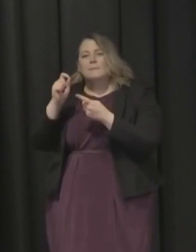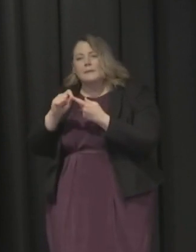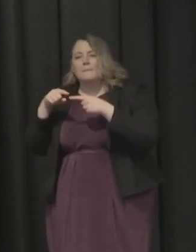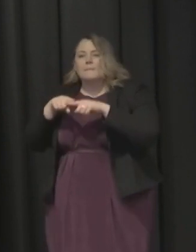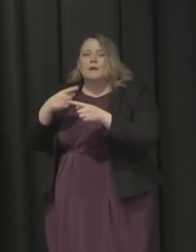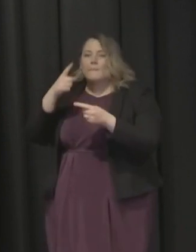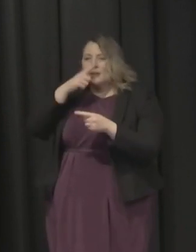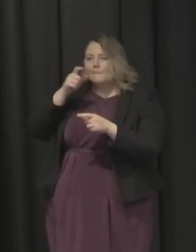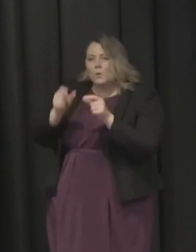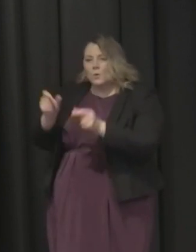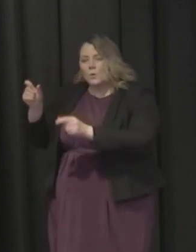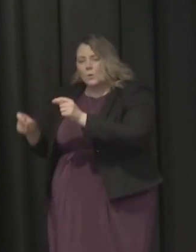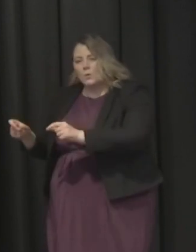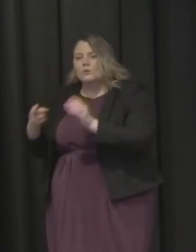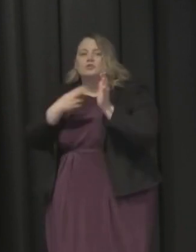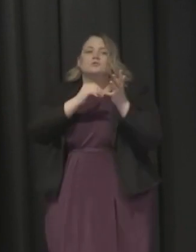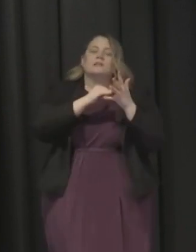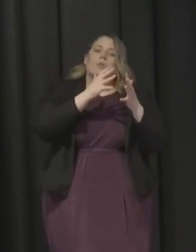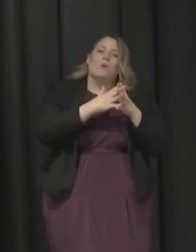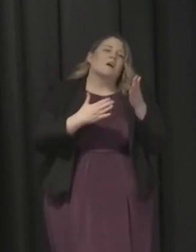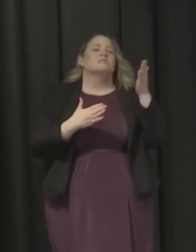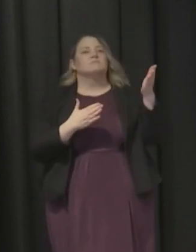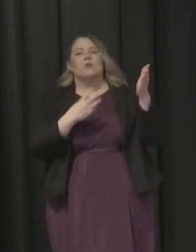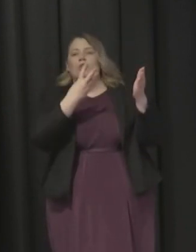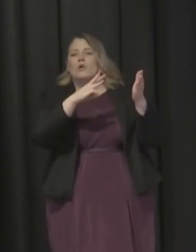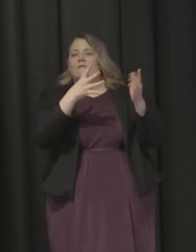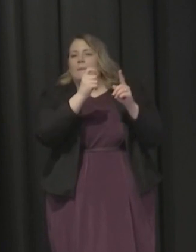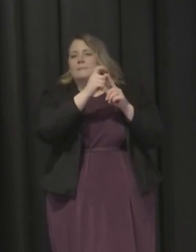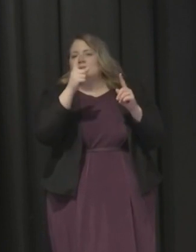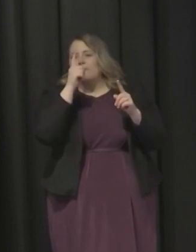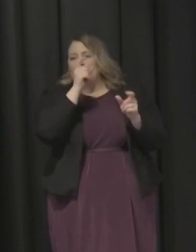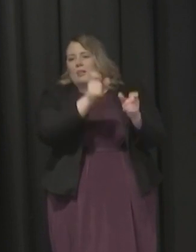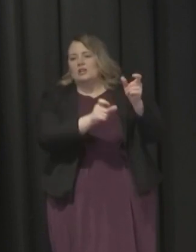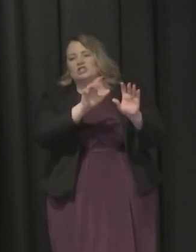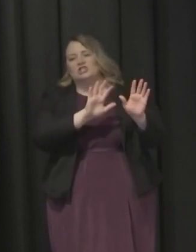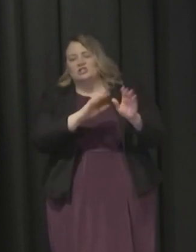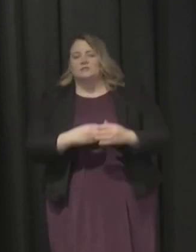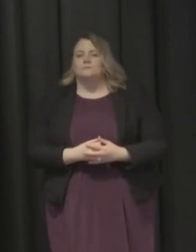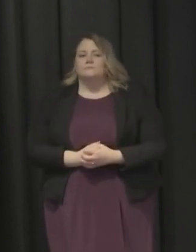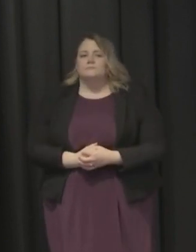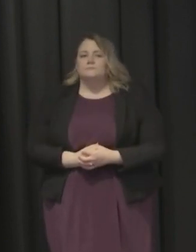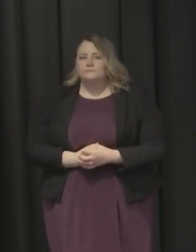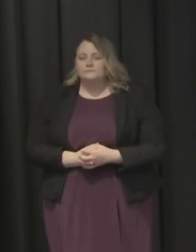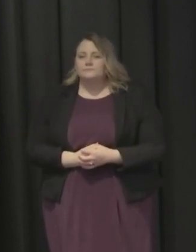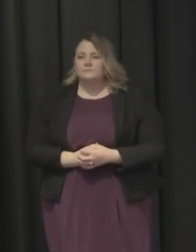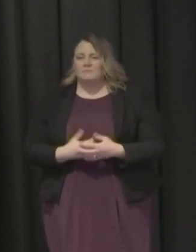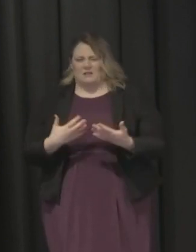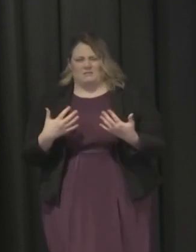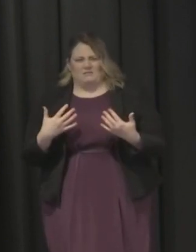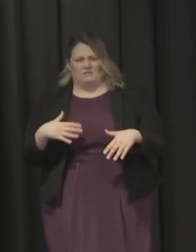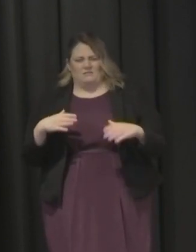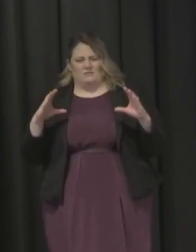share. But we will not be intimidated through a form of economic coercion to see